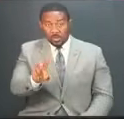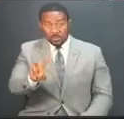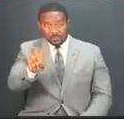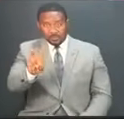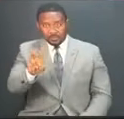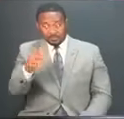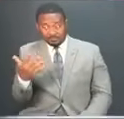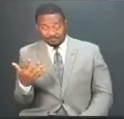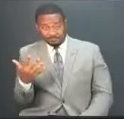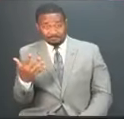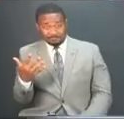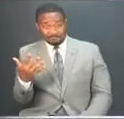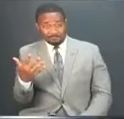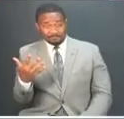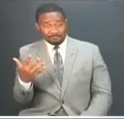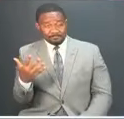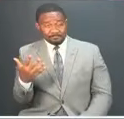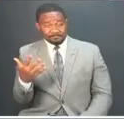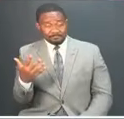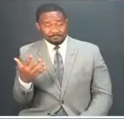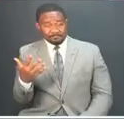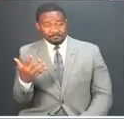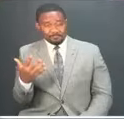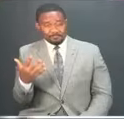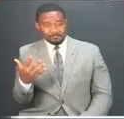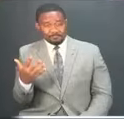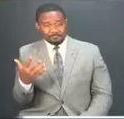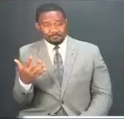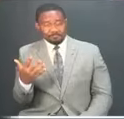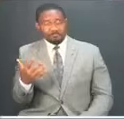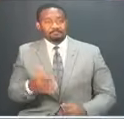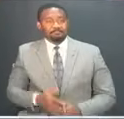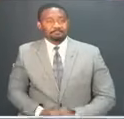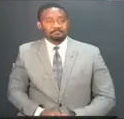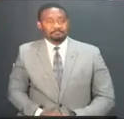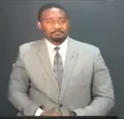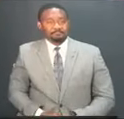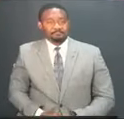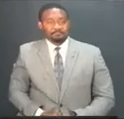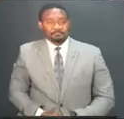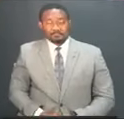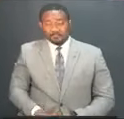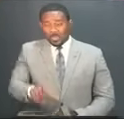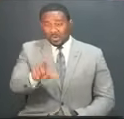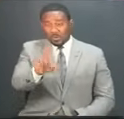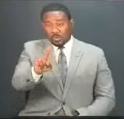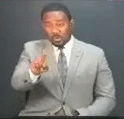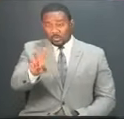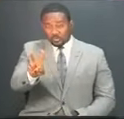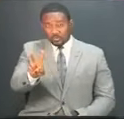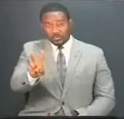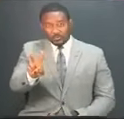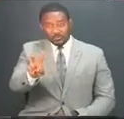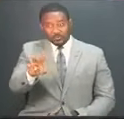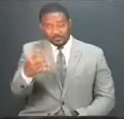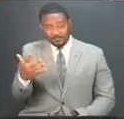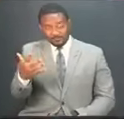1125 of the Constitution. 1125 of the Constitution says